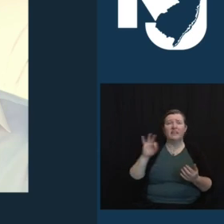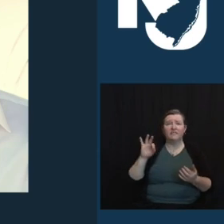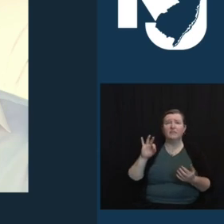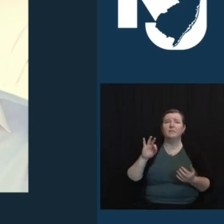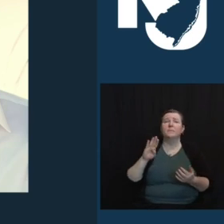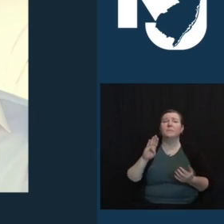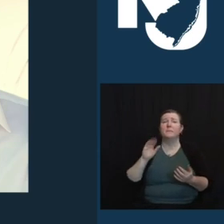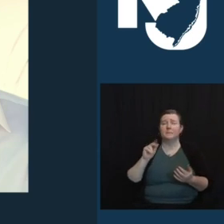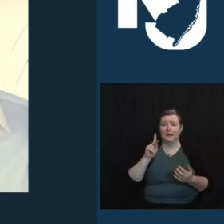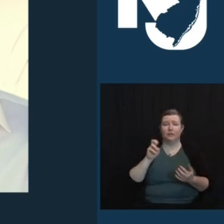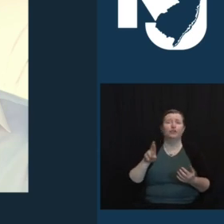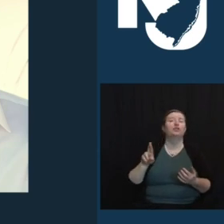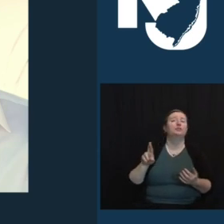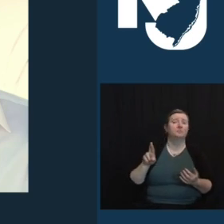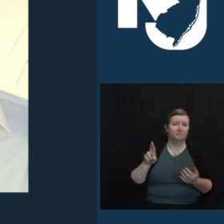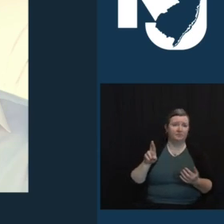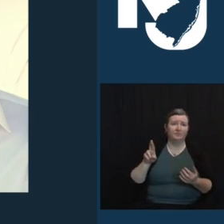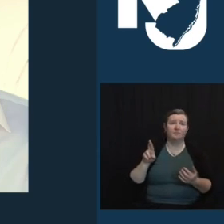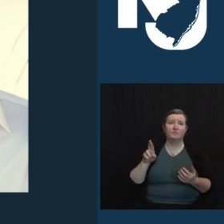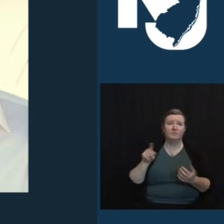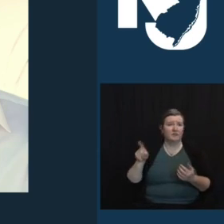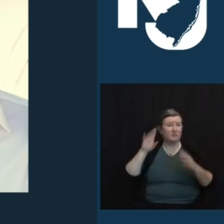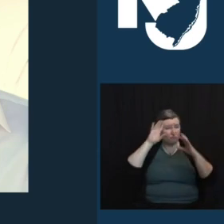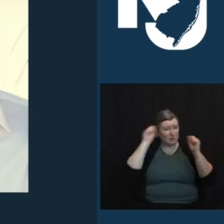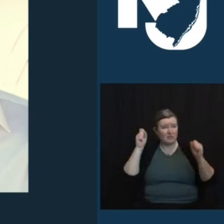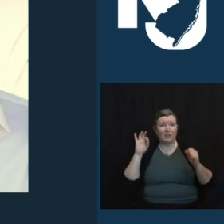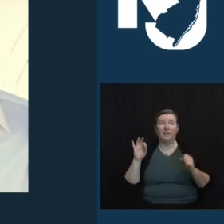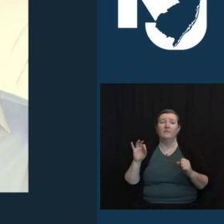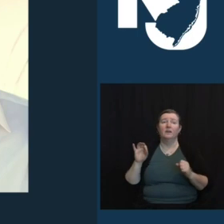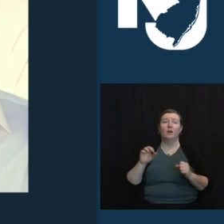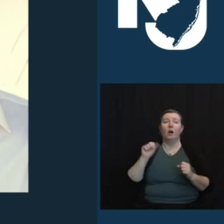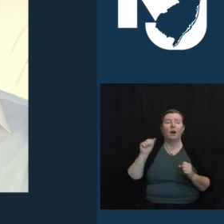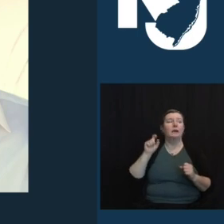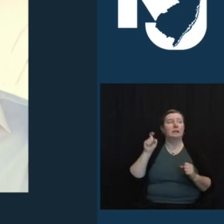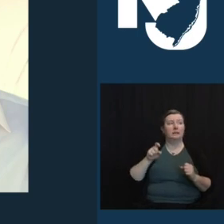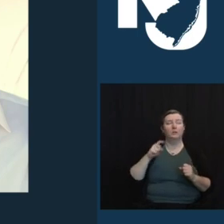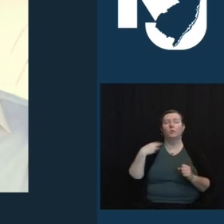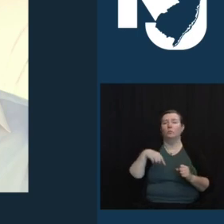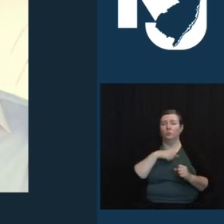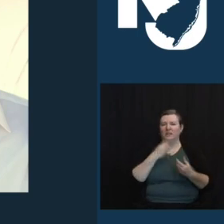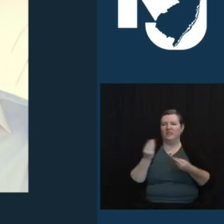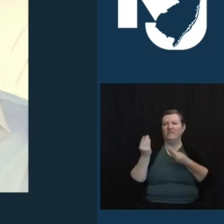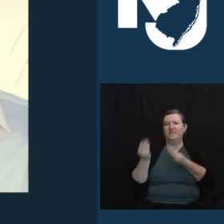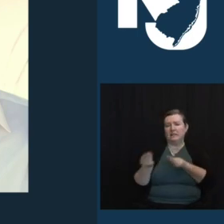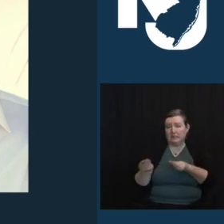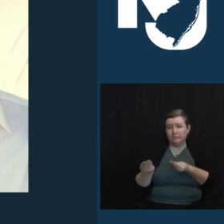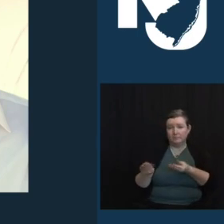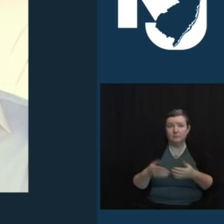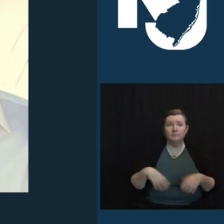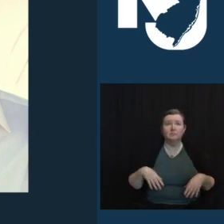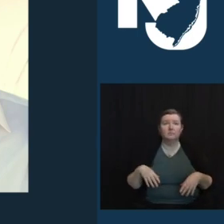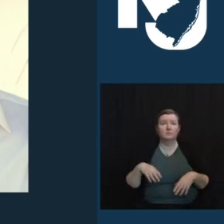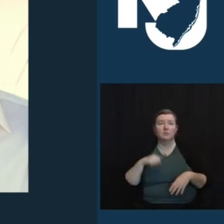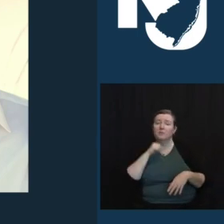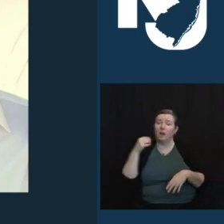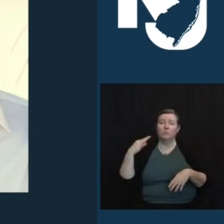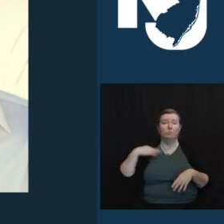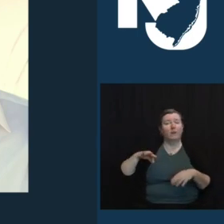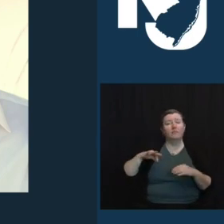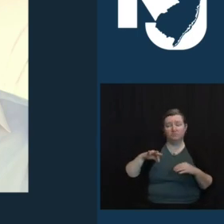Need We Feed in Toms River in Ocean County. A Need We Feed was a nonprofit formed in the days immediately